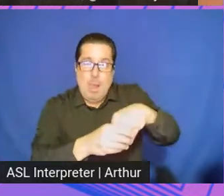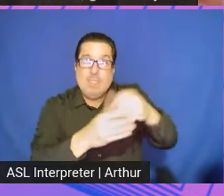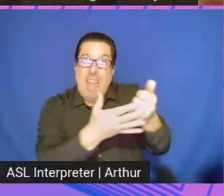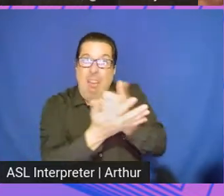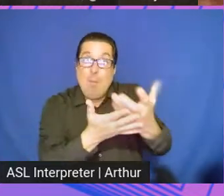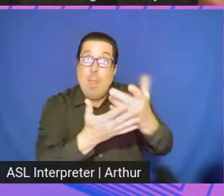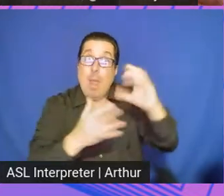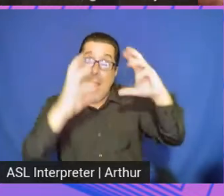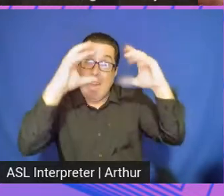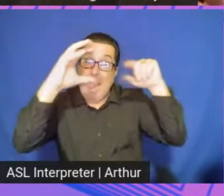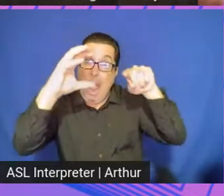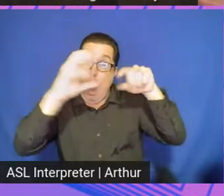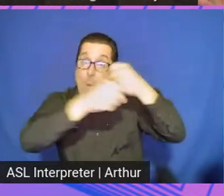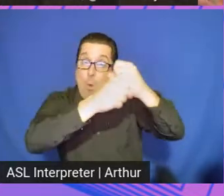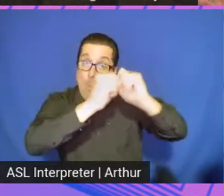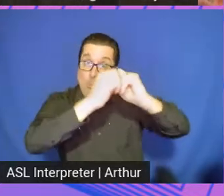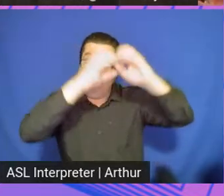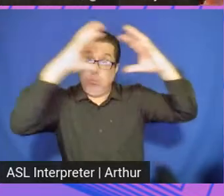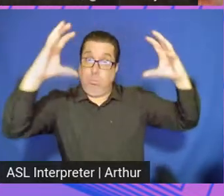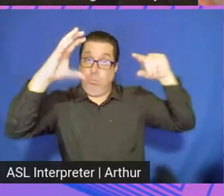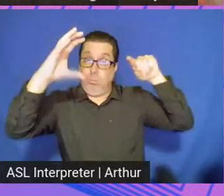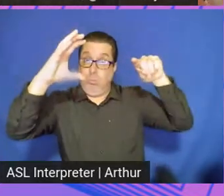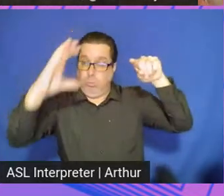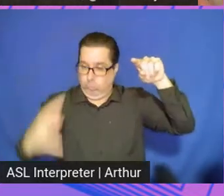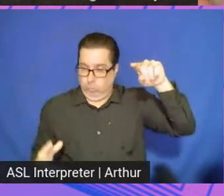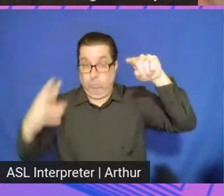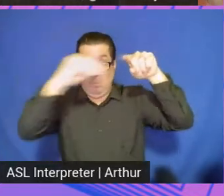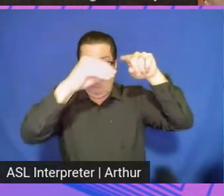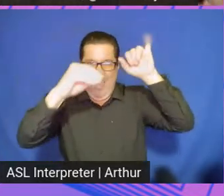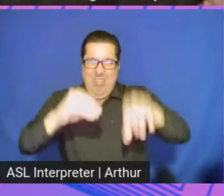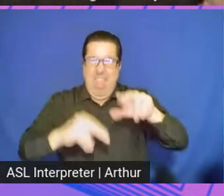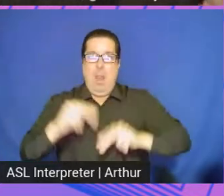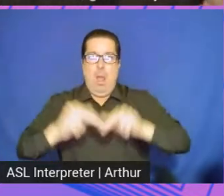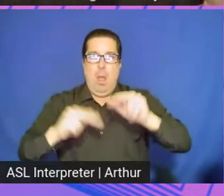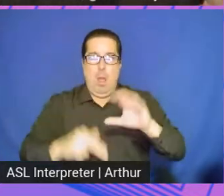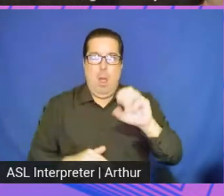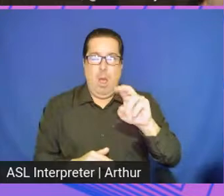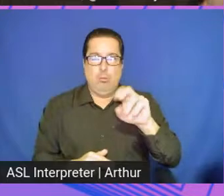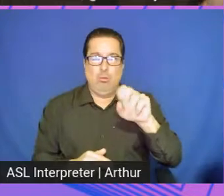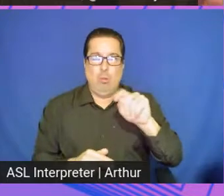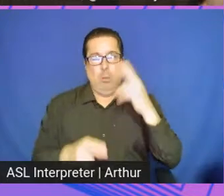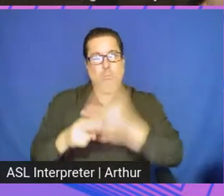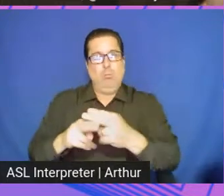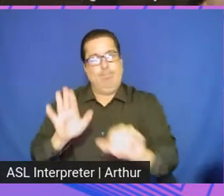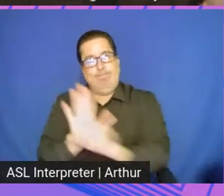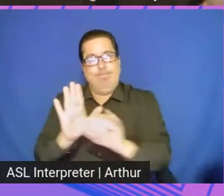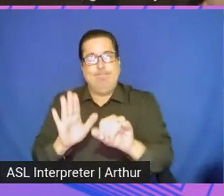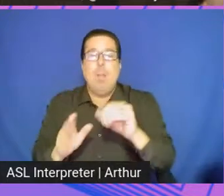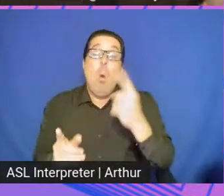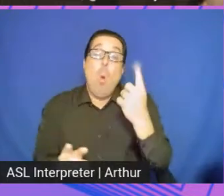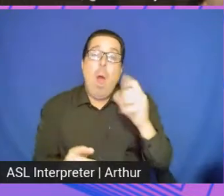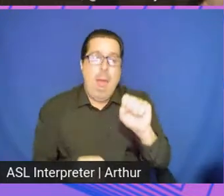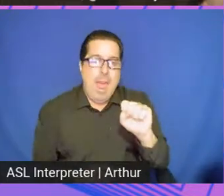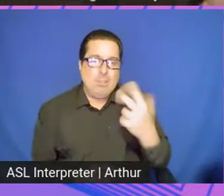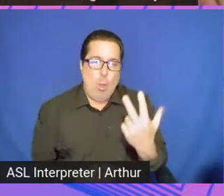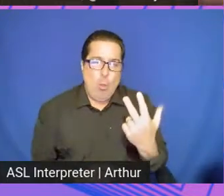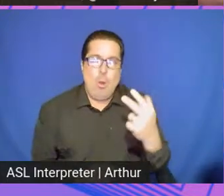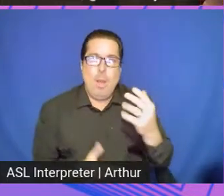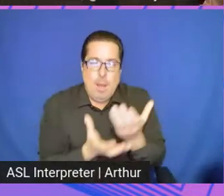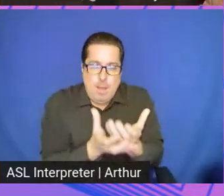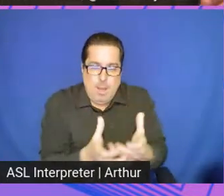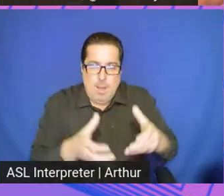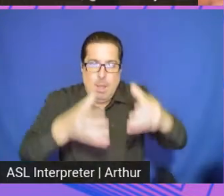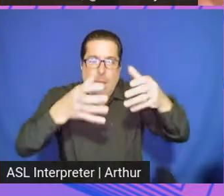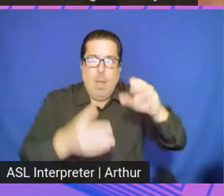needs to create that component. So, an example would be an S3 bucket, to put it simply. So we have